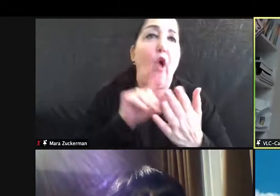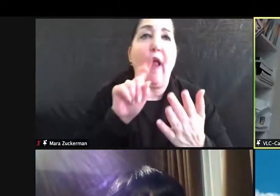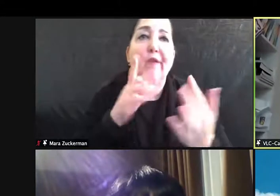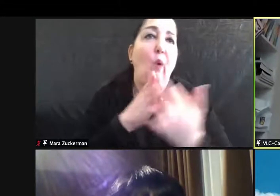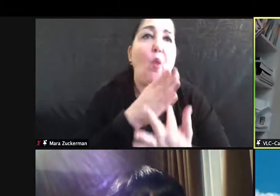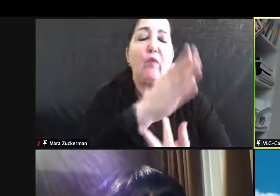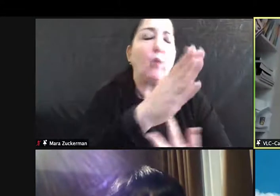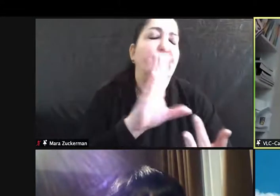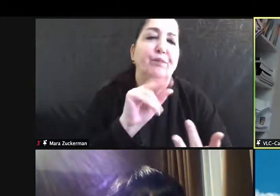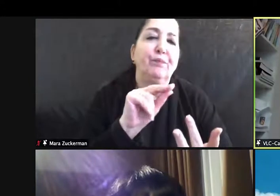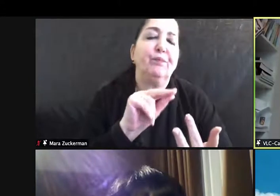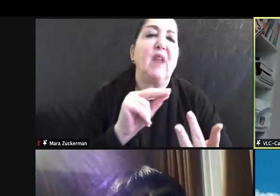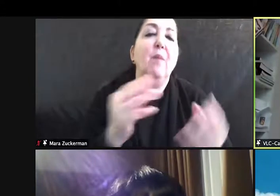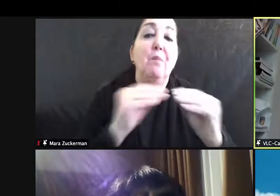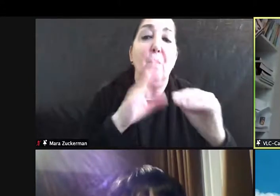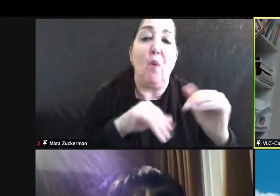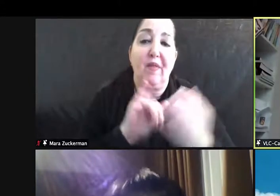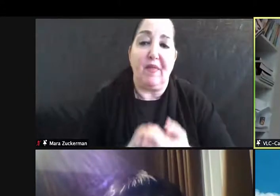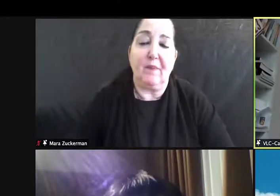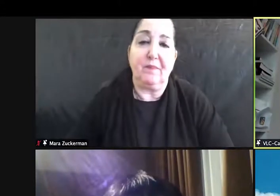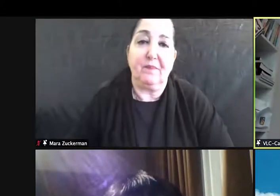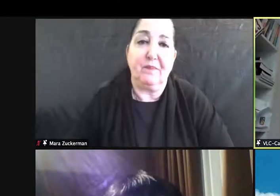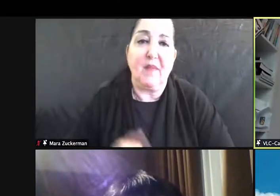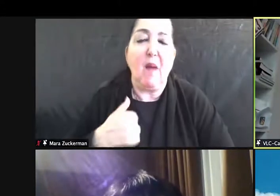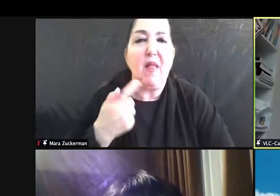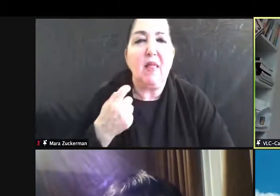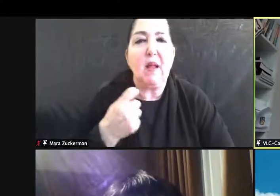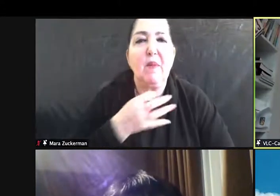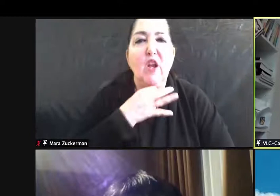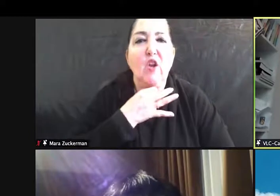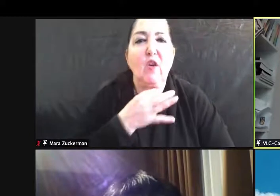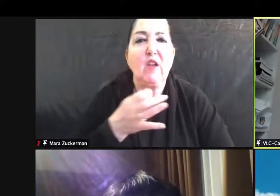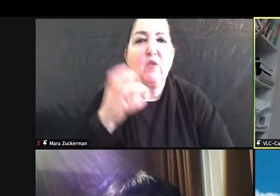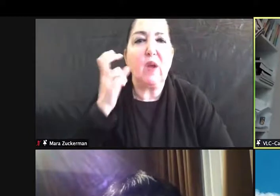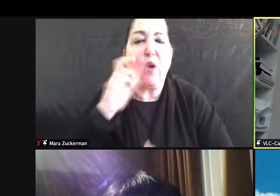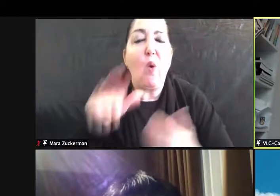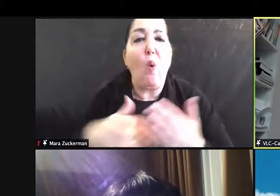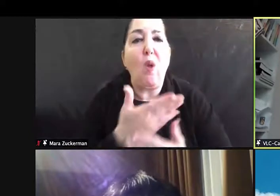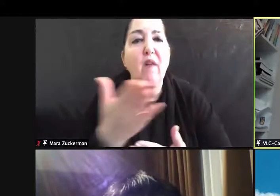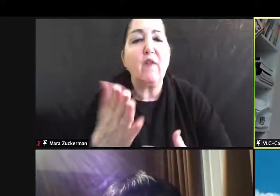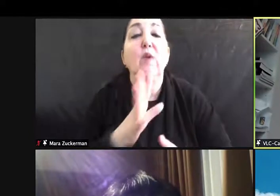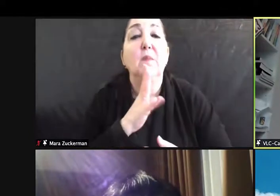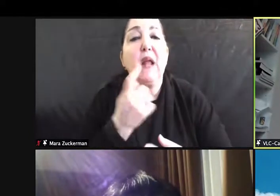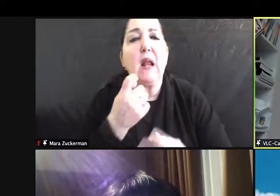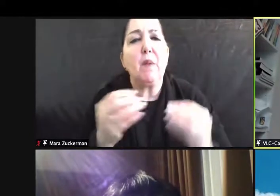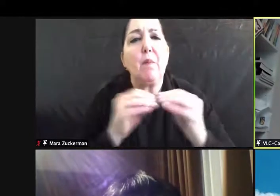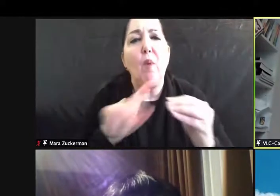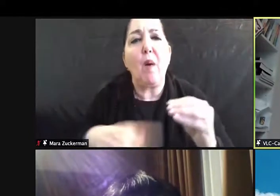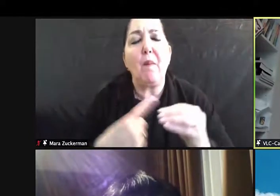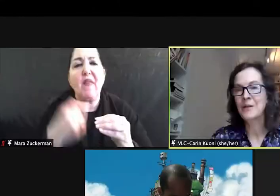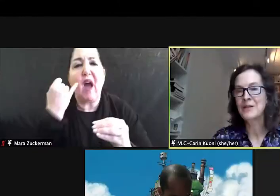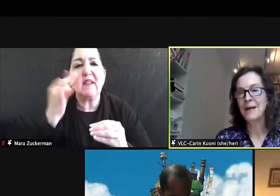of curious to maybe hear all of you speak a bit more on the notion of